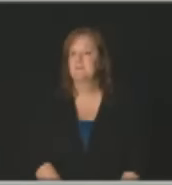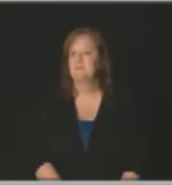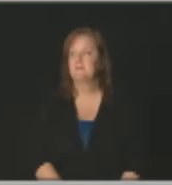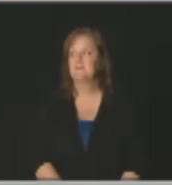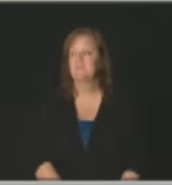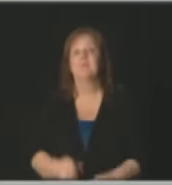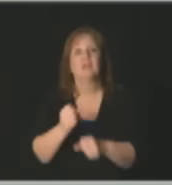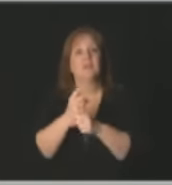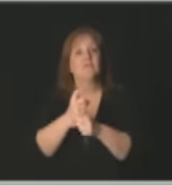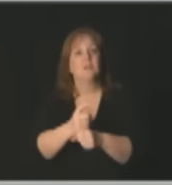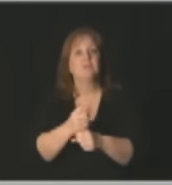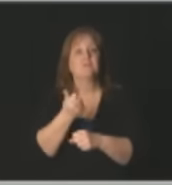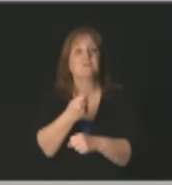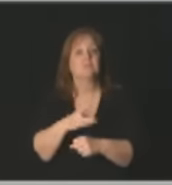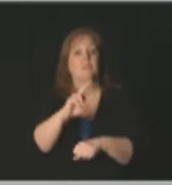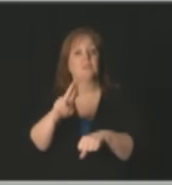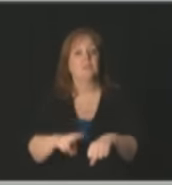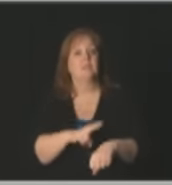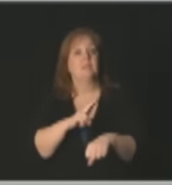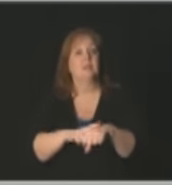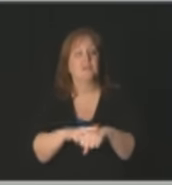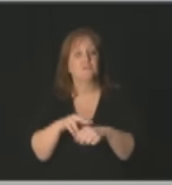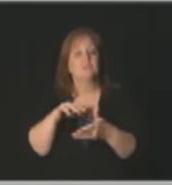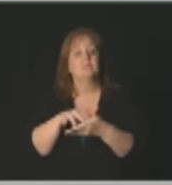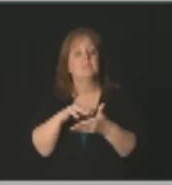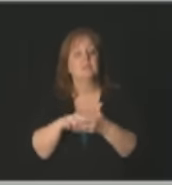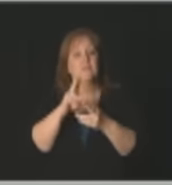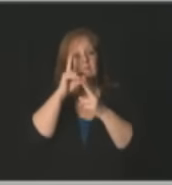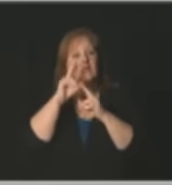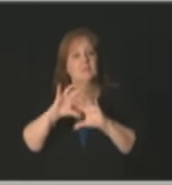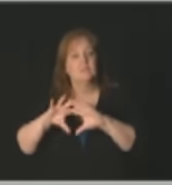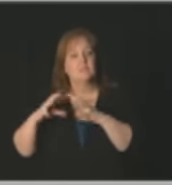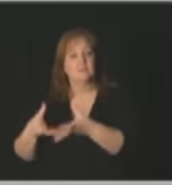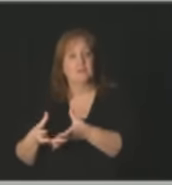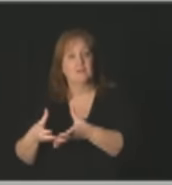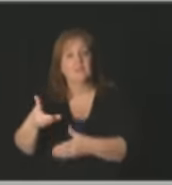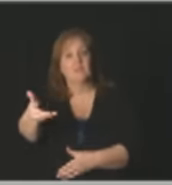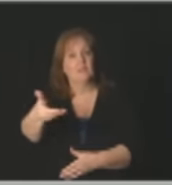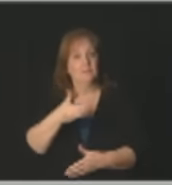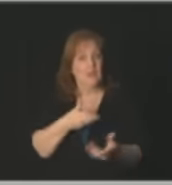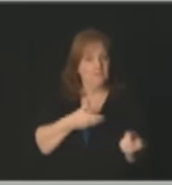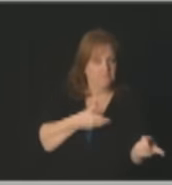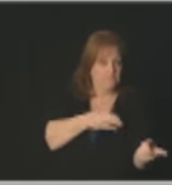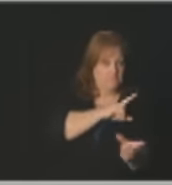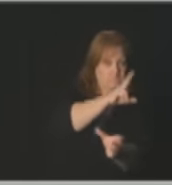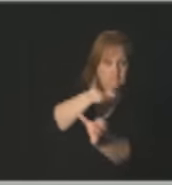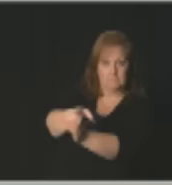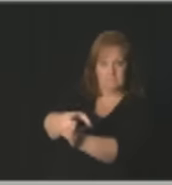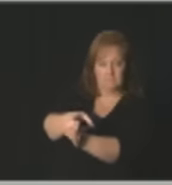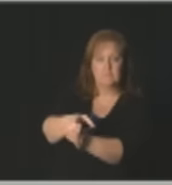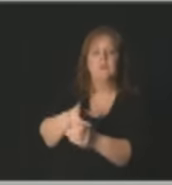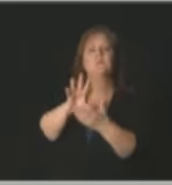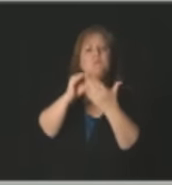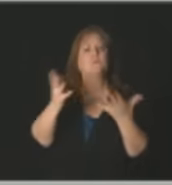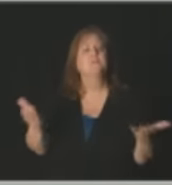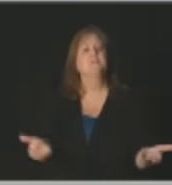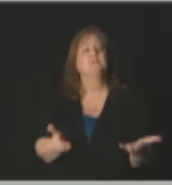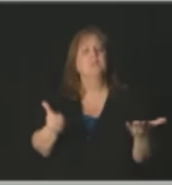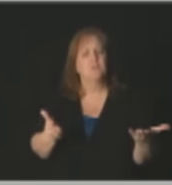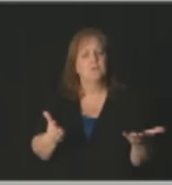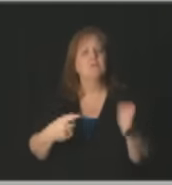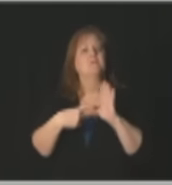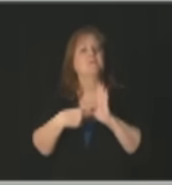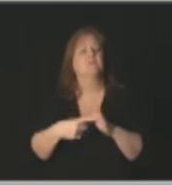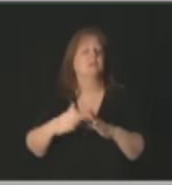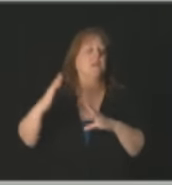Each year, several national Scholastic Honor Societies invite for membership those students on the campus who have